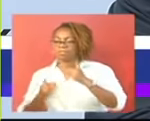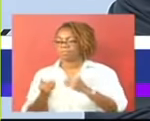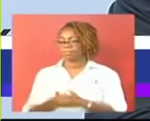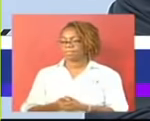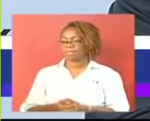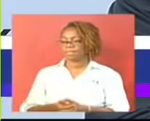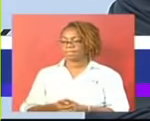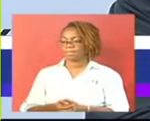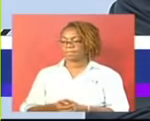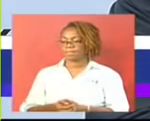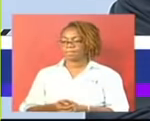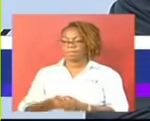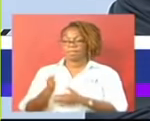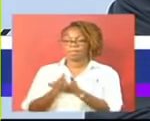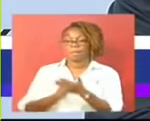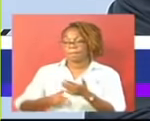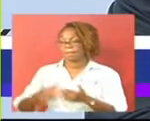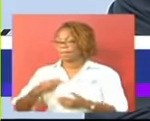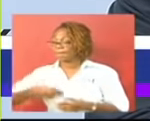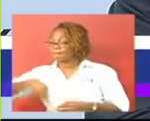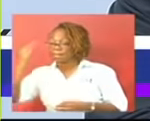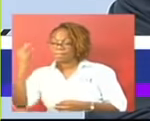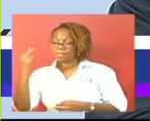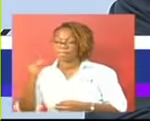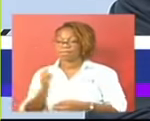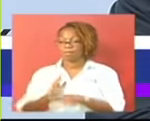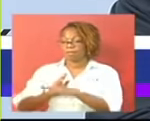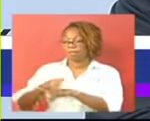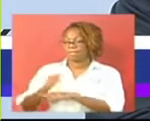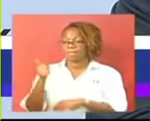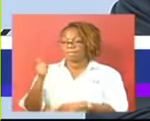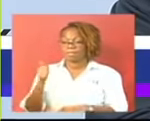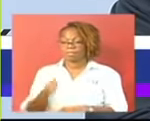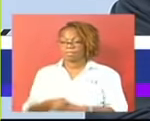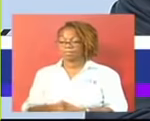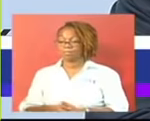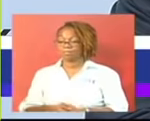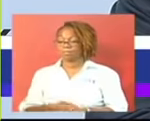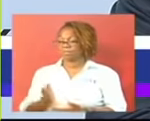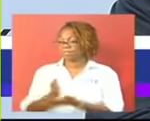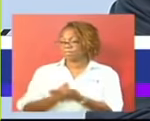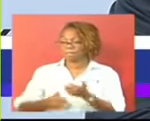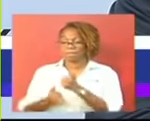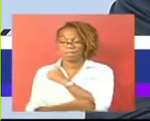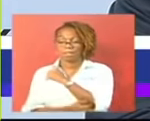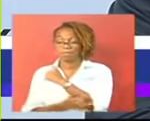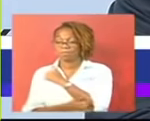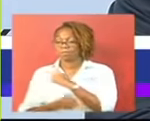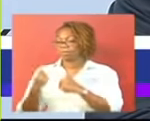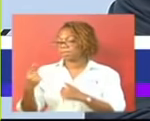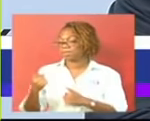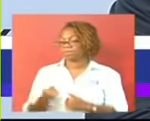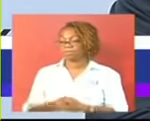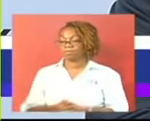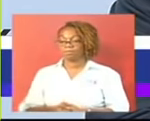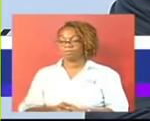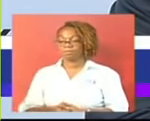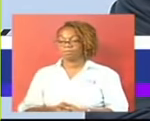teens, as in more than 10. There are countries with case fatality ratios around 1. And all of